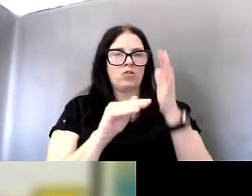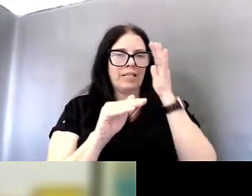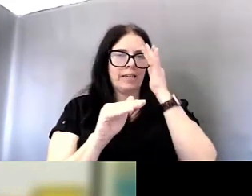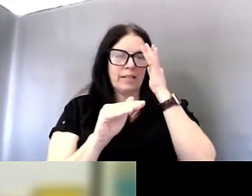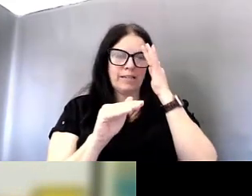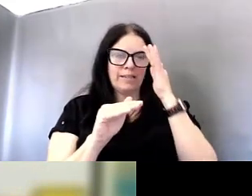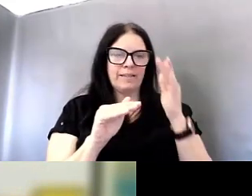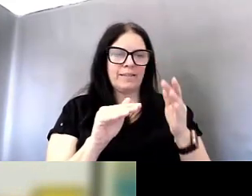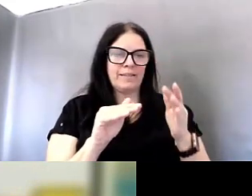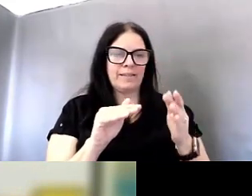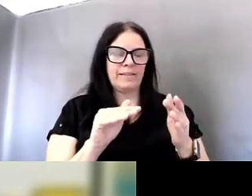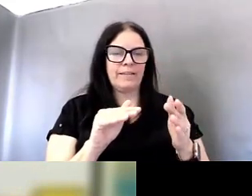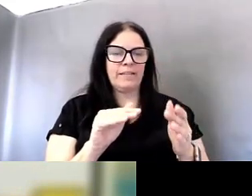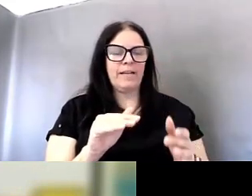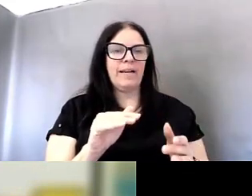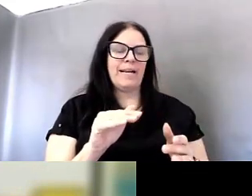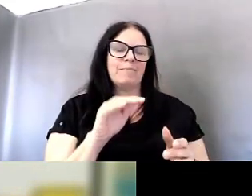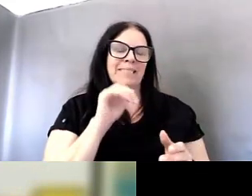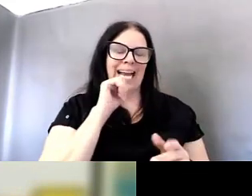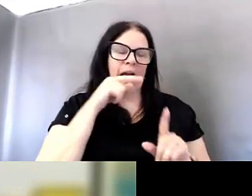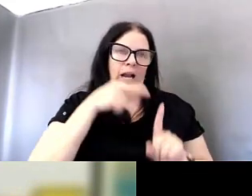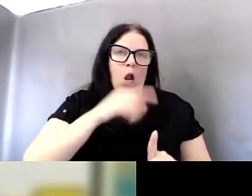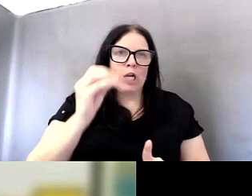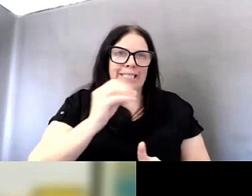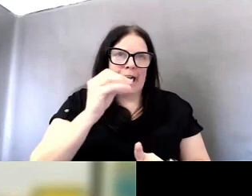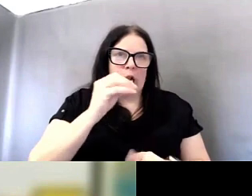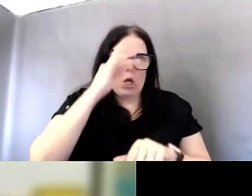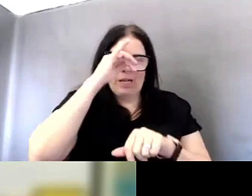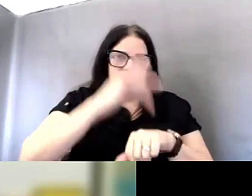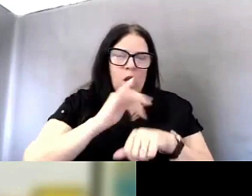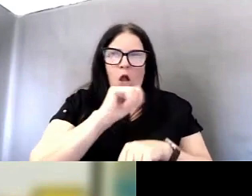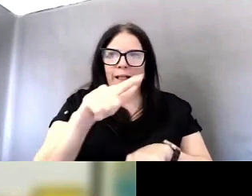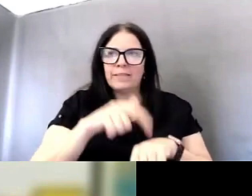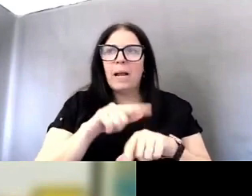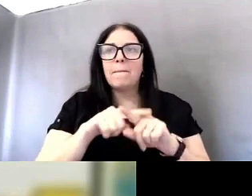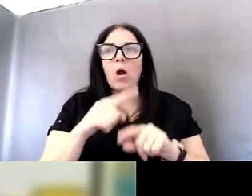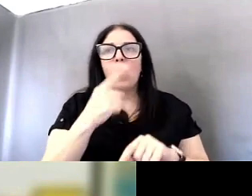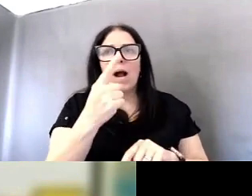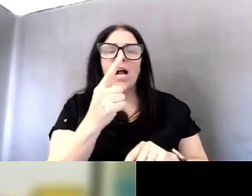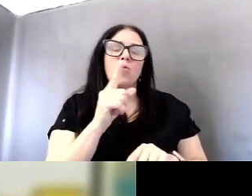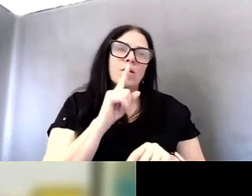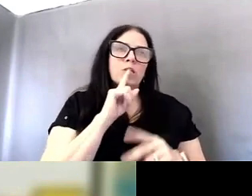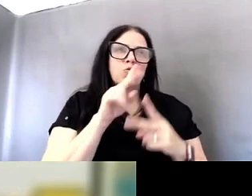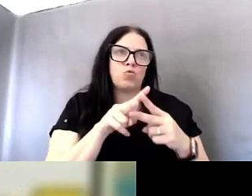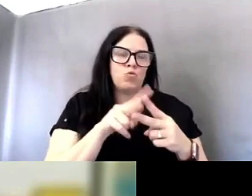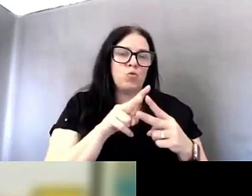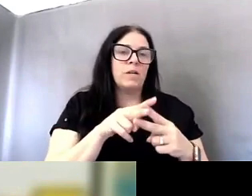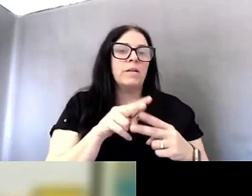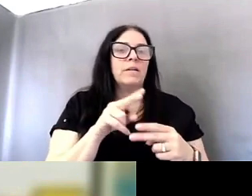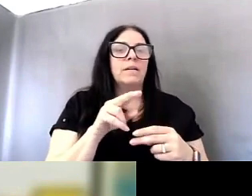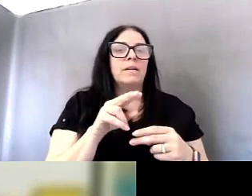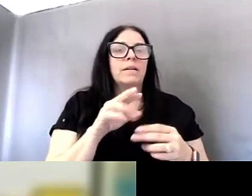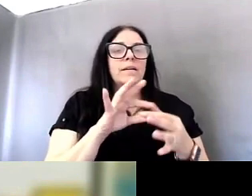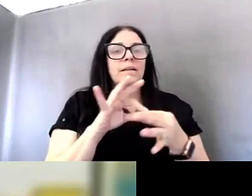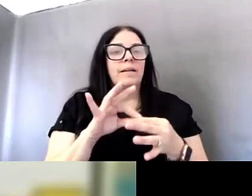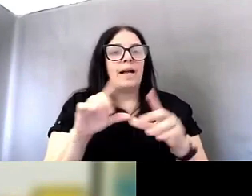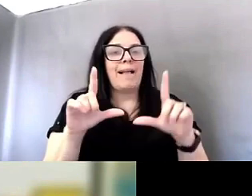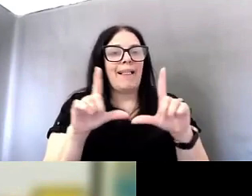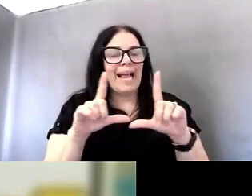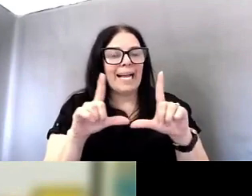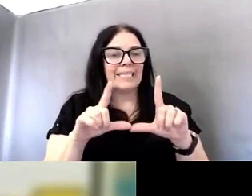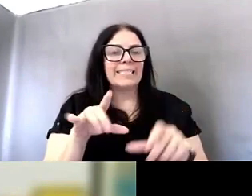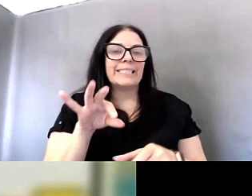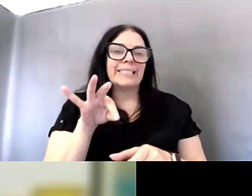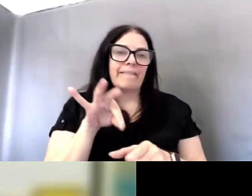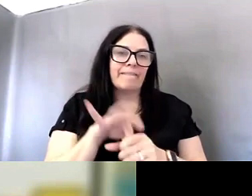of the universe, but two things really. So yes, when it came to something like licensing or say